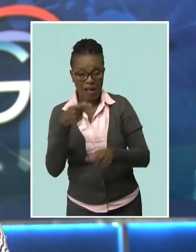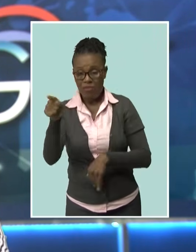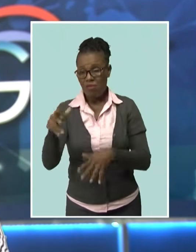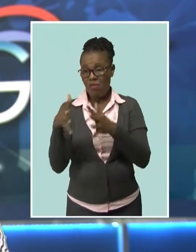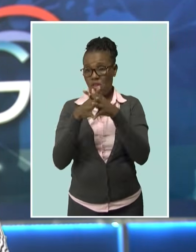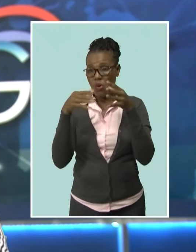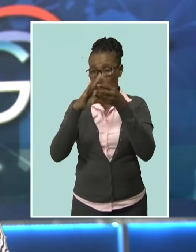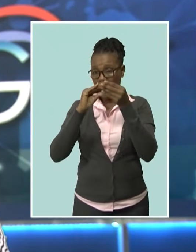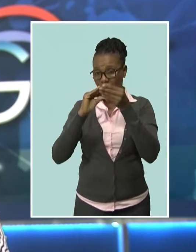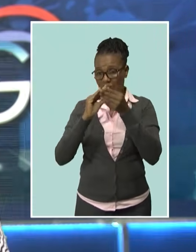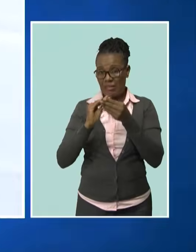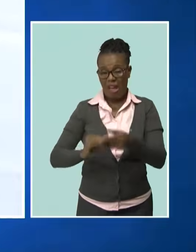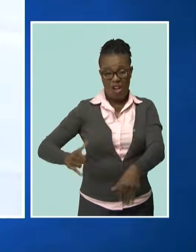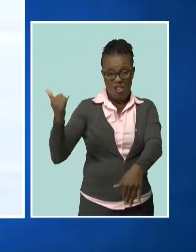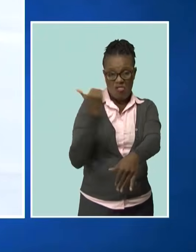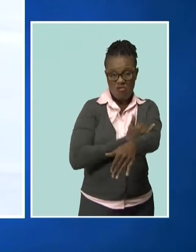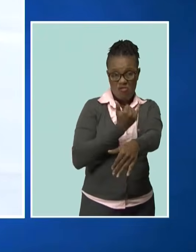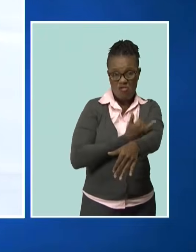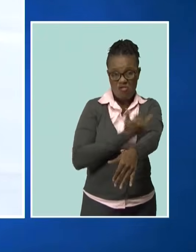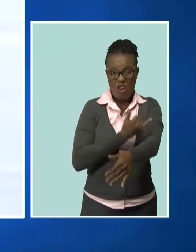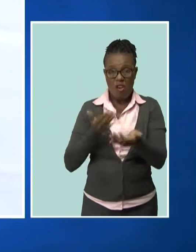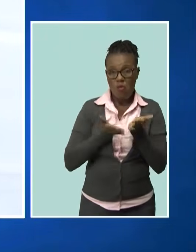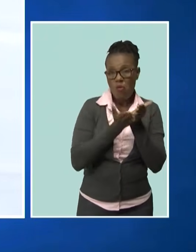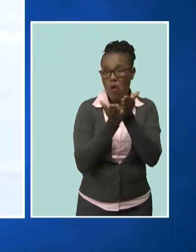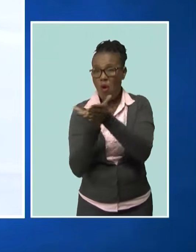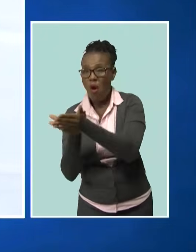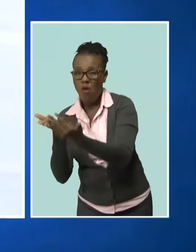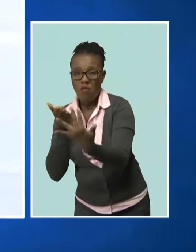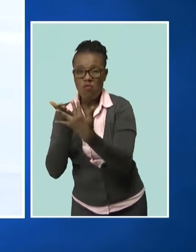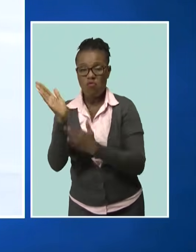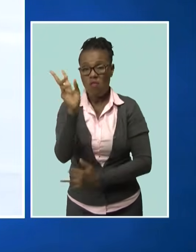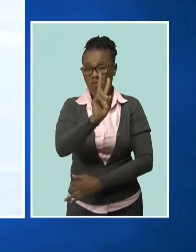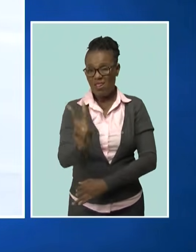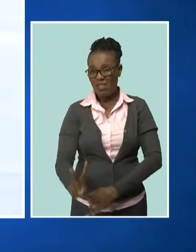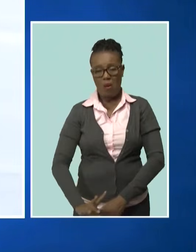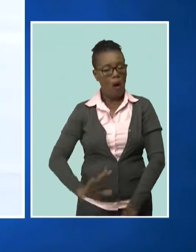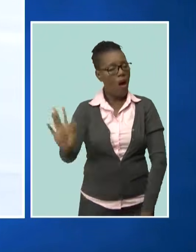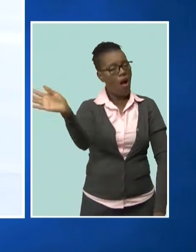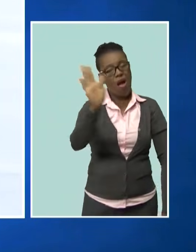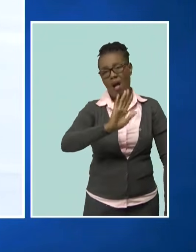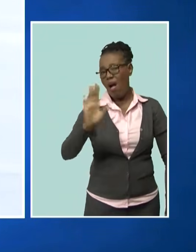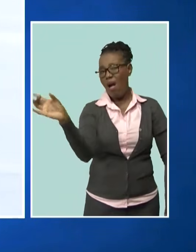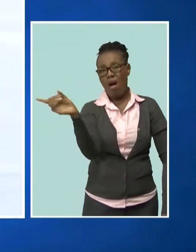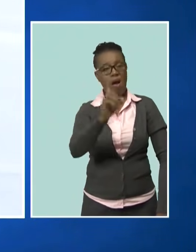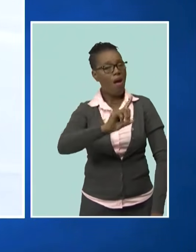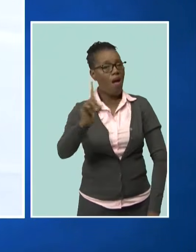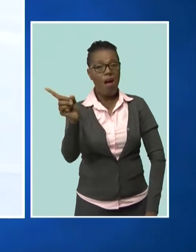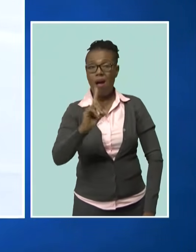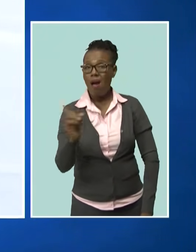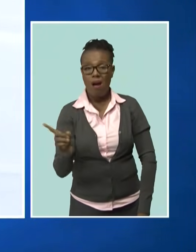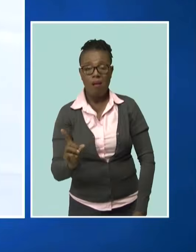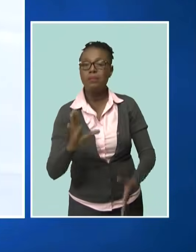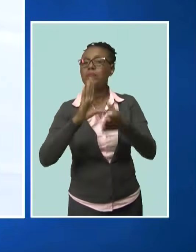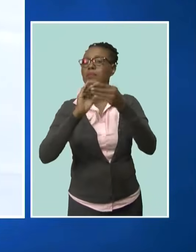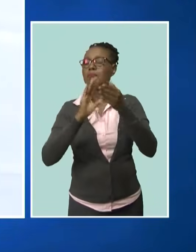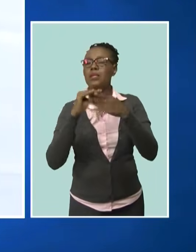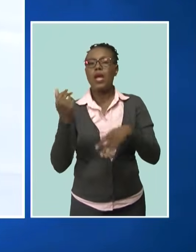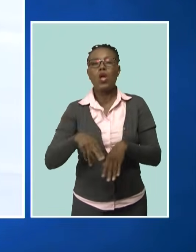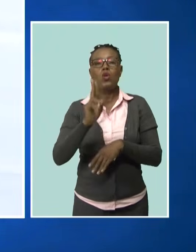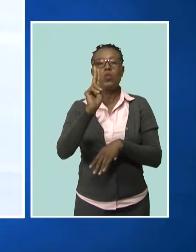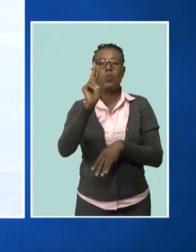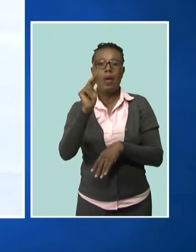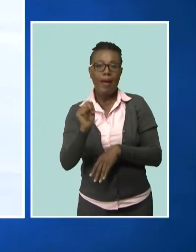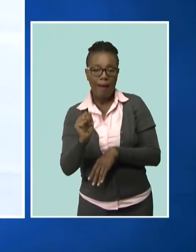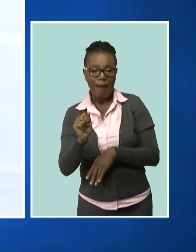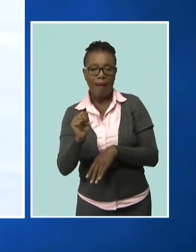Venezuela. Venezuela is not a country in any inform of the United Nations and in any